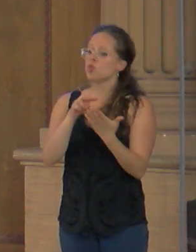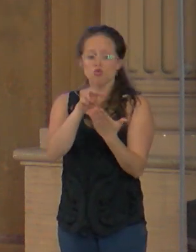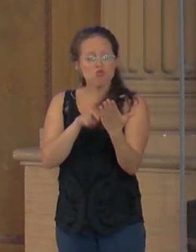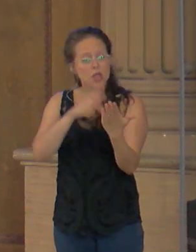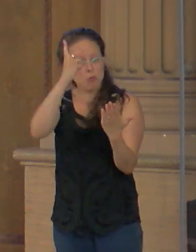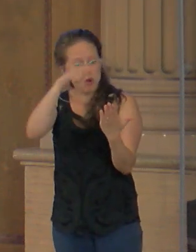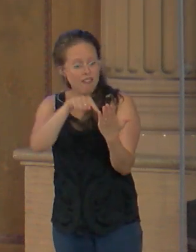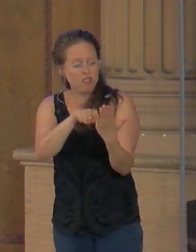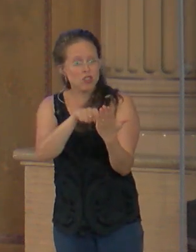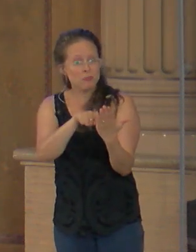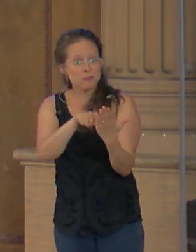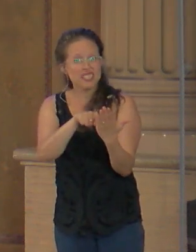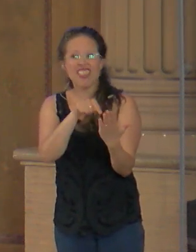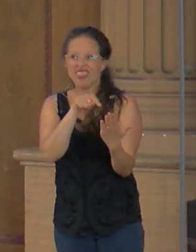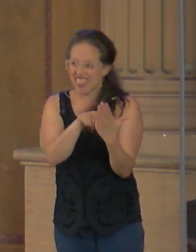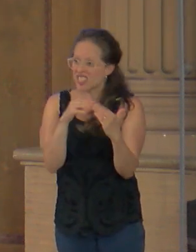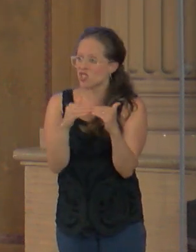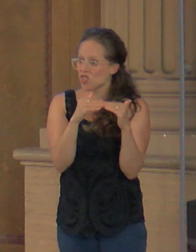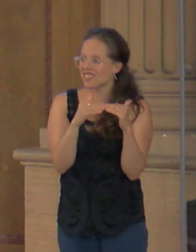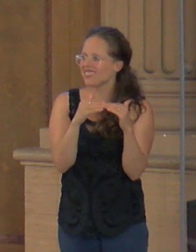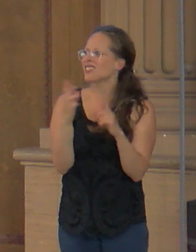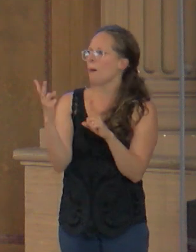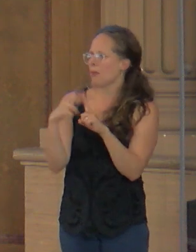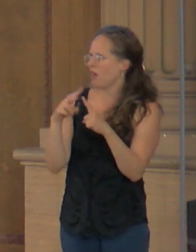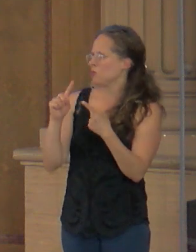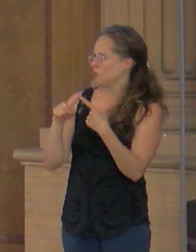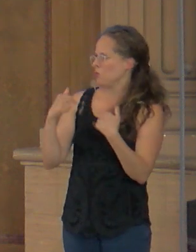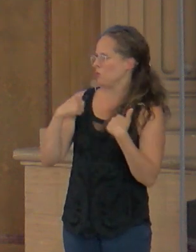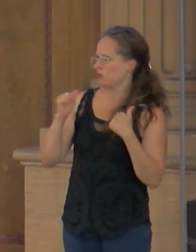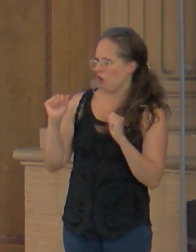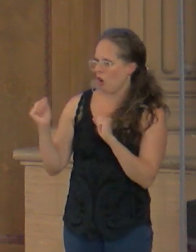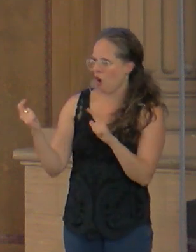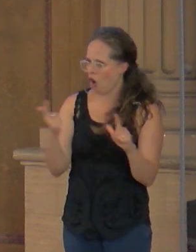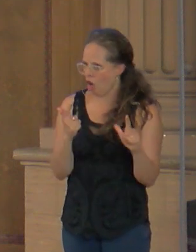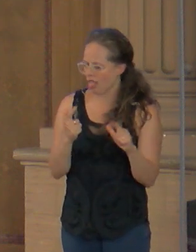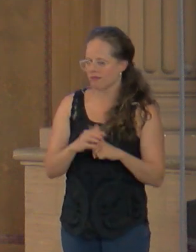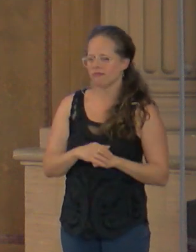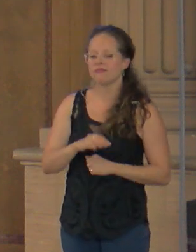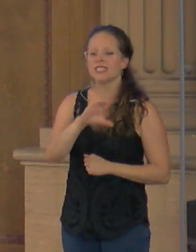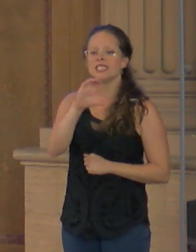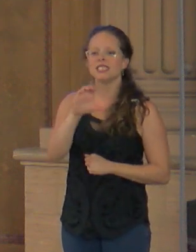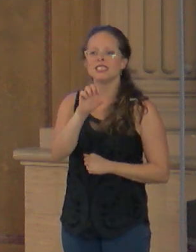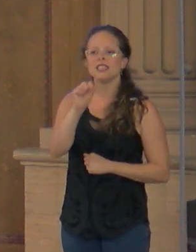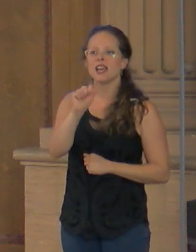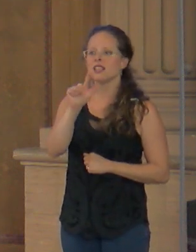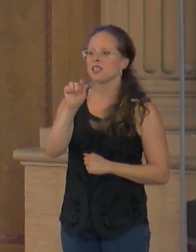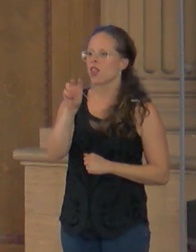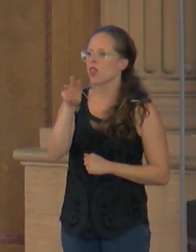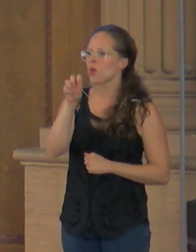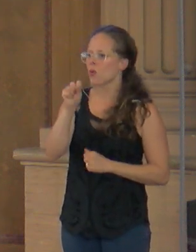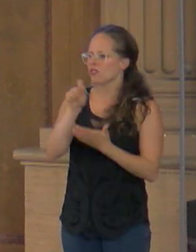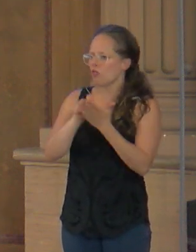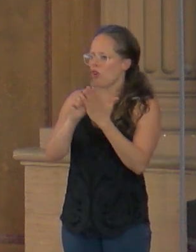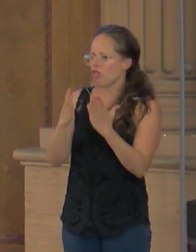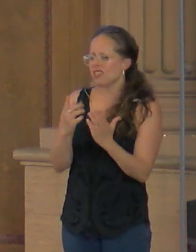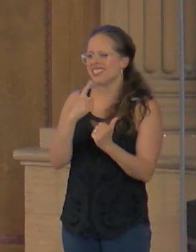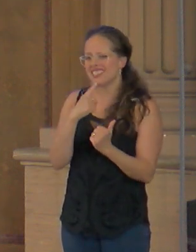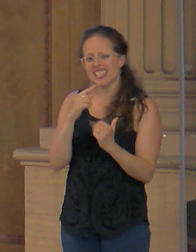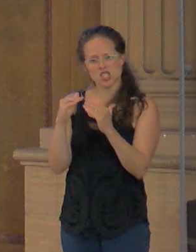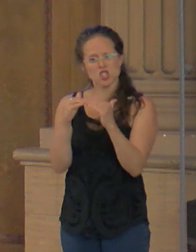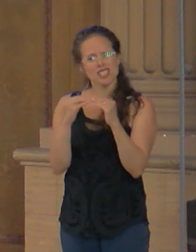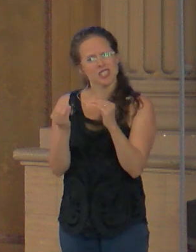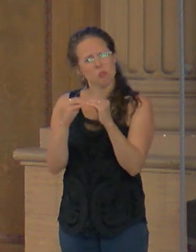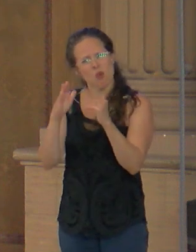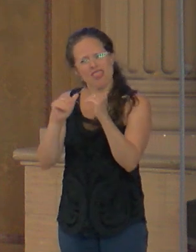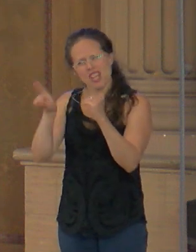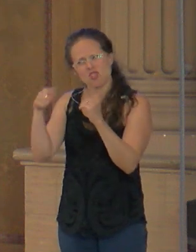us. C.S. Lewis is helpful here. He says that justice means much more than just the sort of thing that goes on in the law courts. It's the